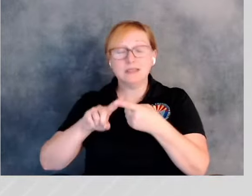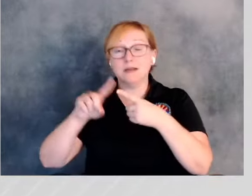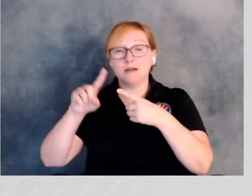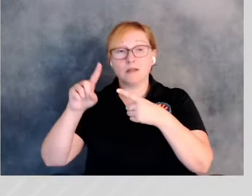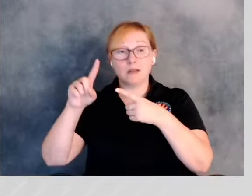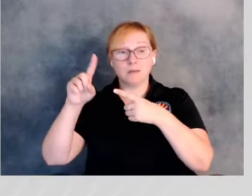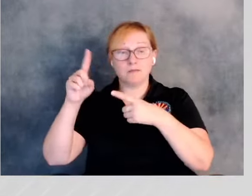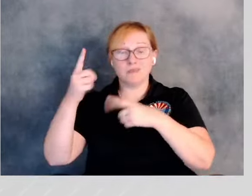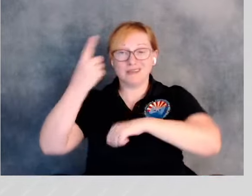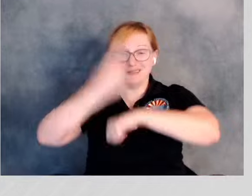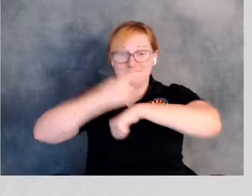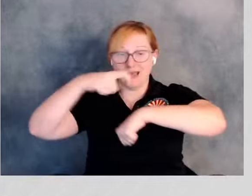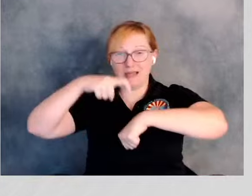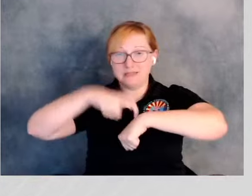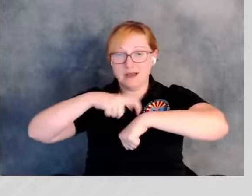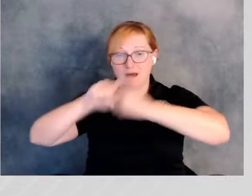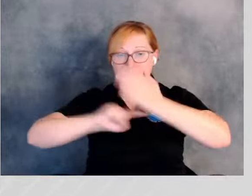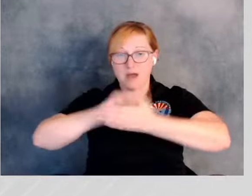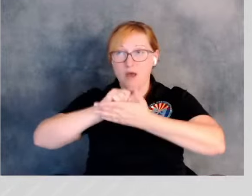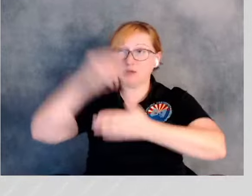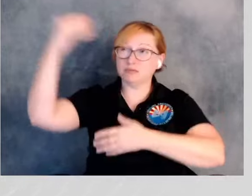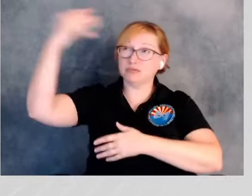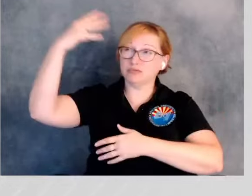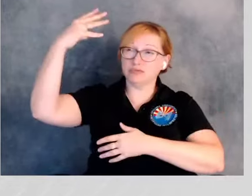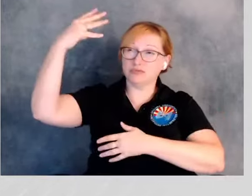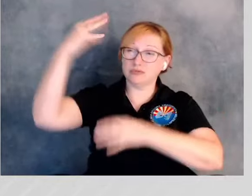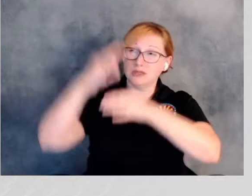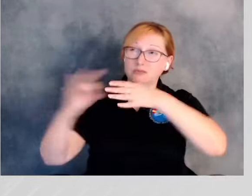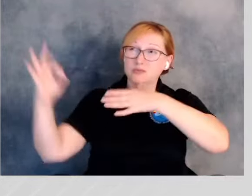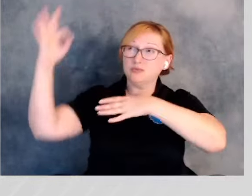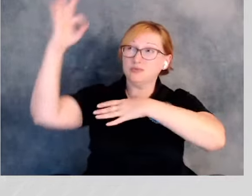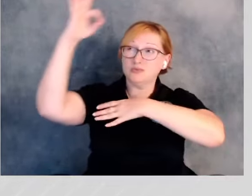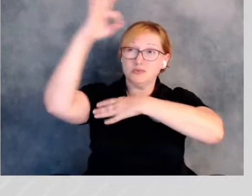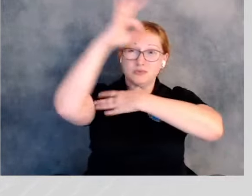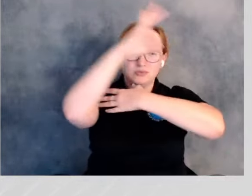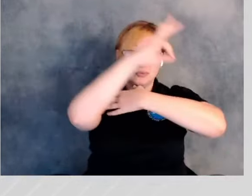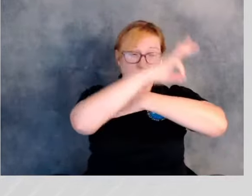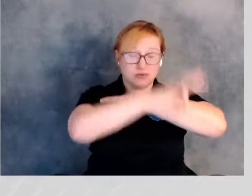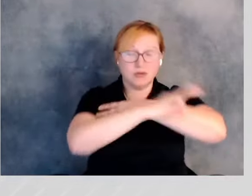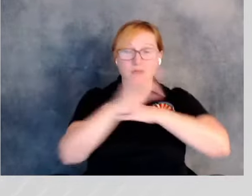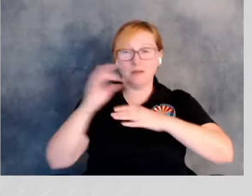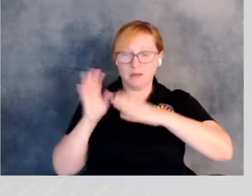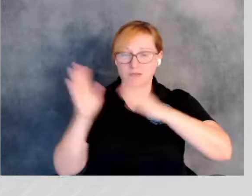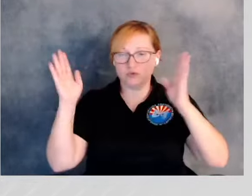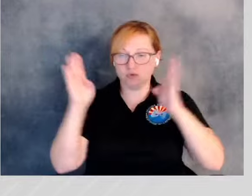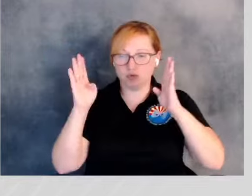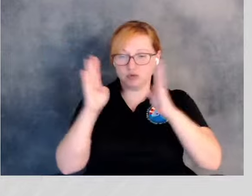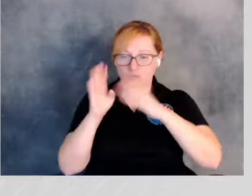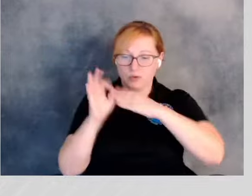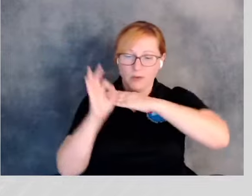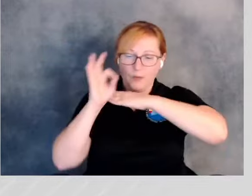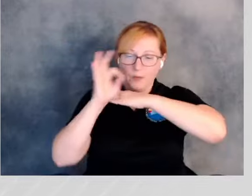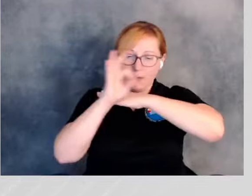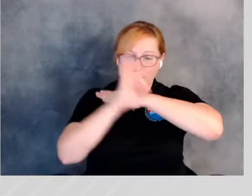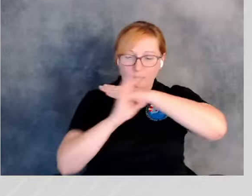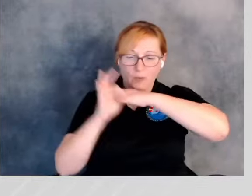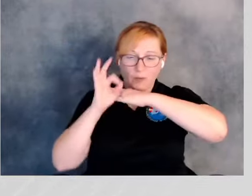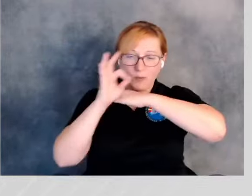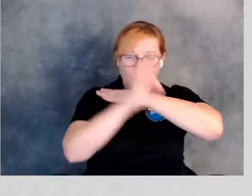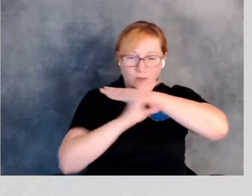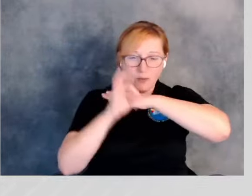So moving forward, we fully expect the environment to remain conducive to large fire growth.